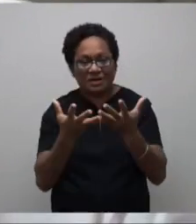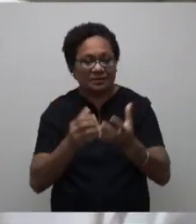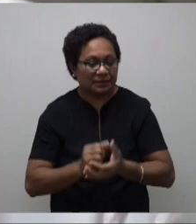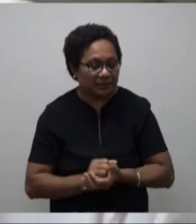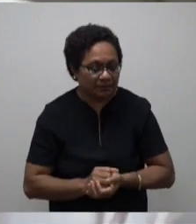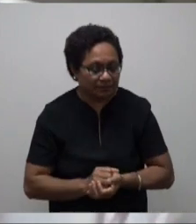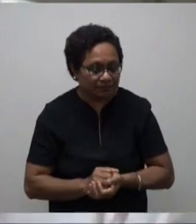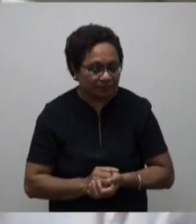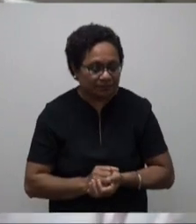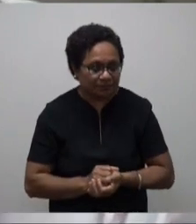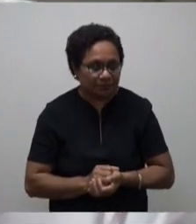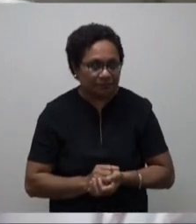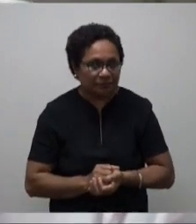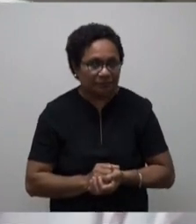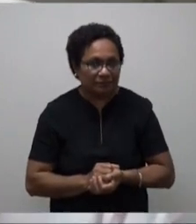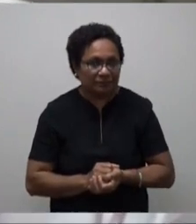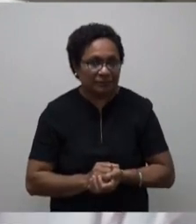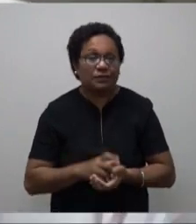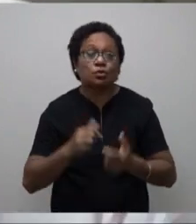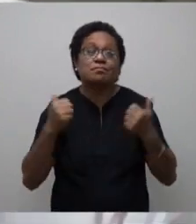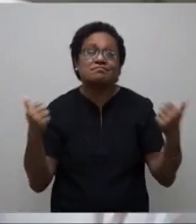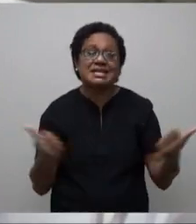blows against this pandemic.